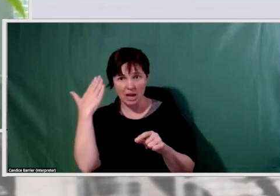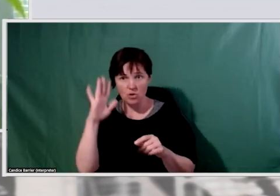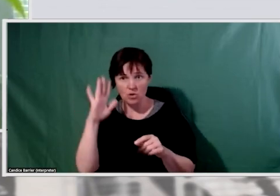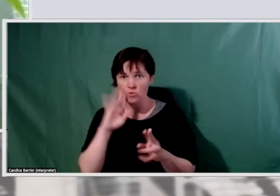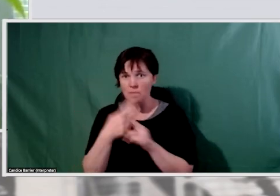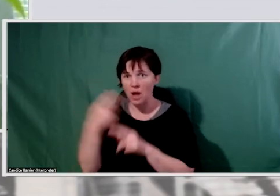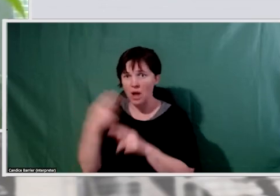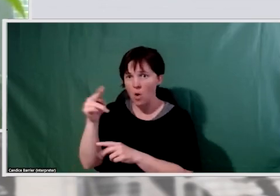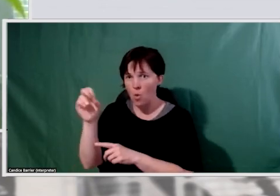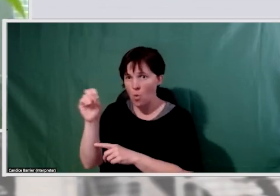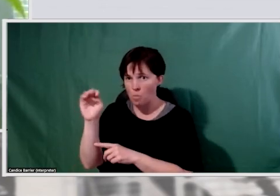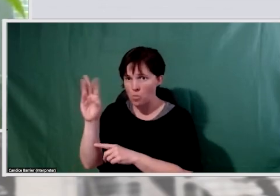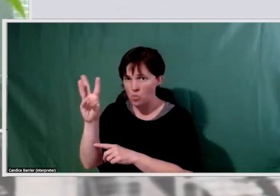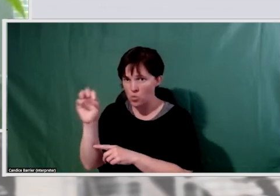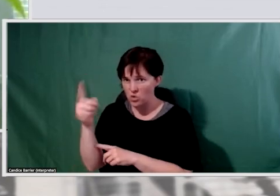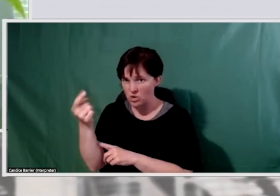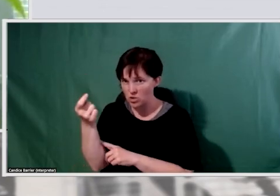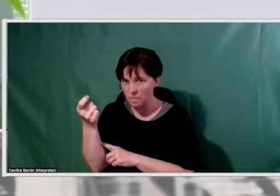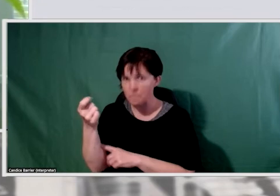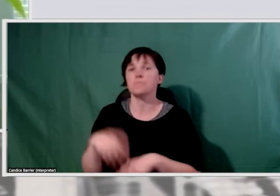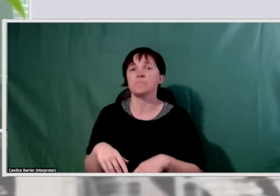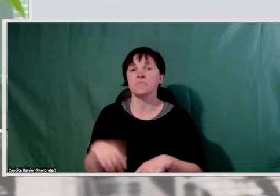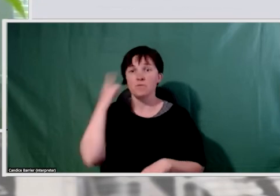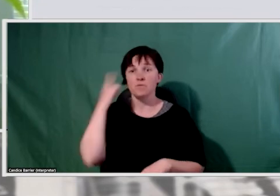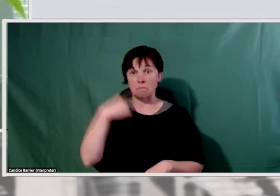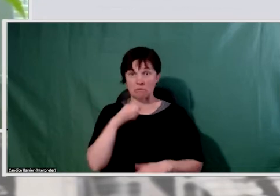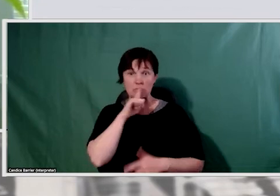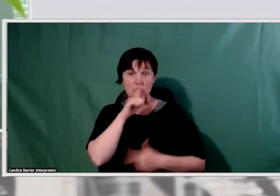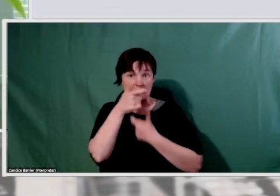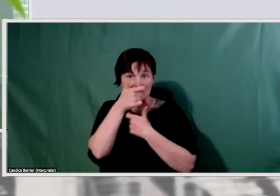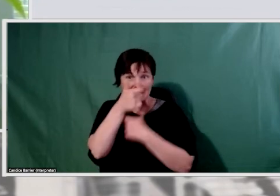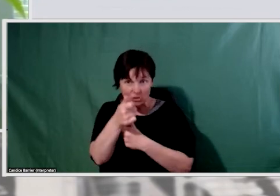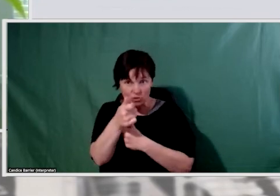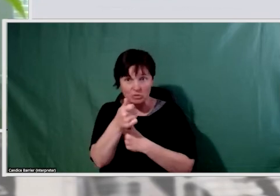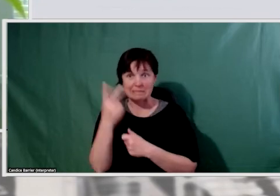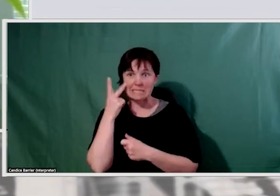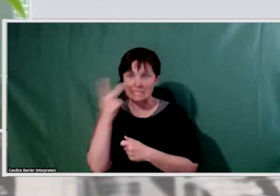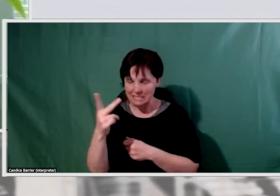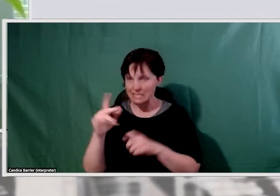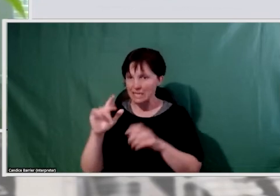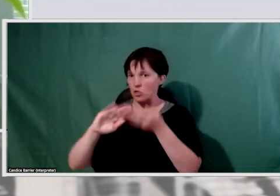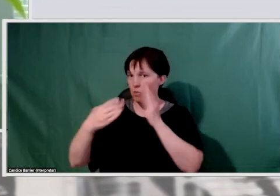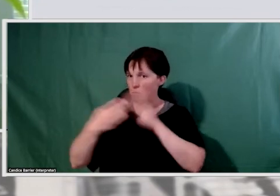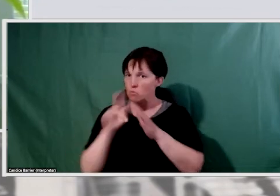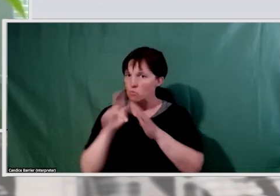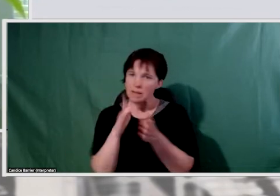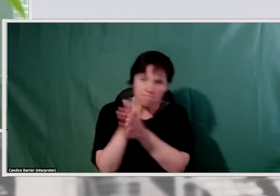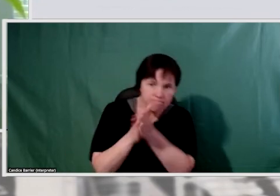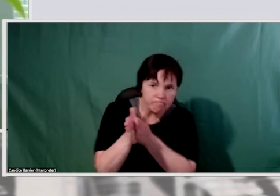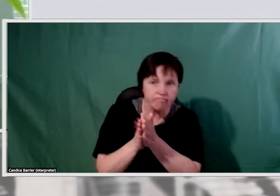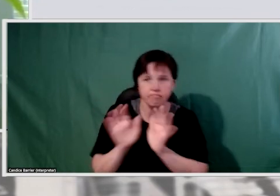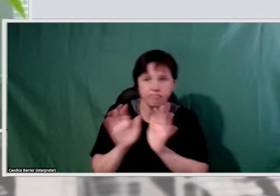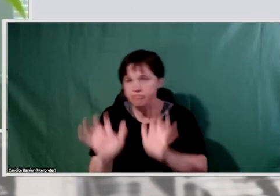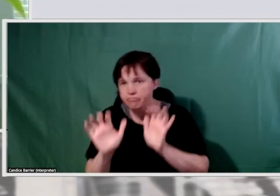little bit. For me, it was really interesting to see the community kind of drive that conversation. I was part of an early